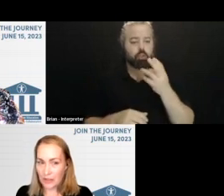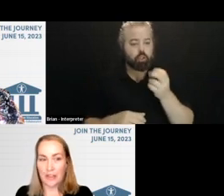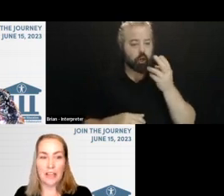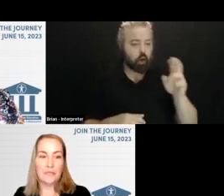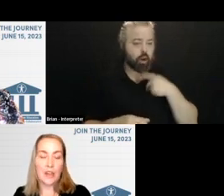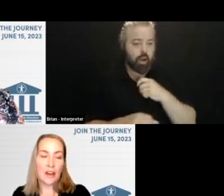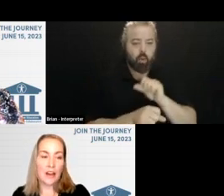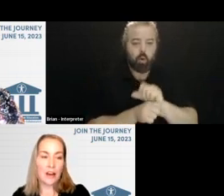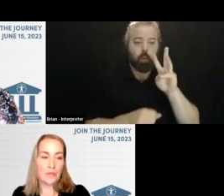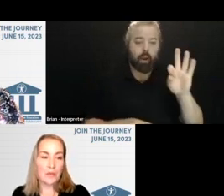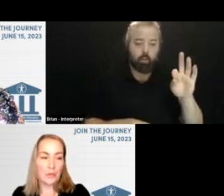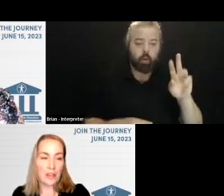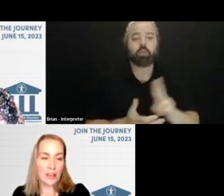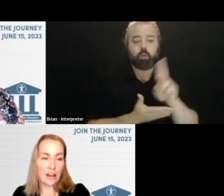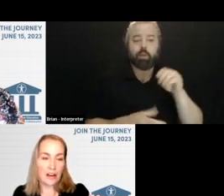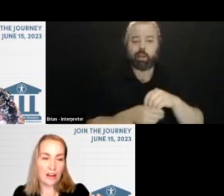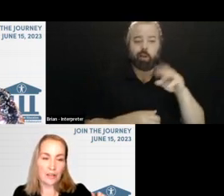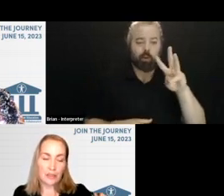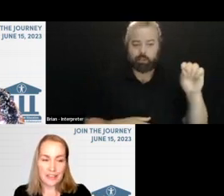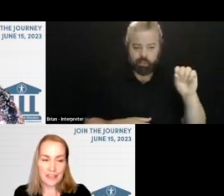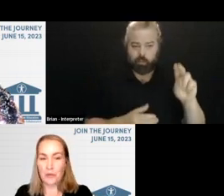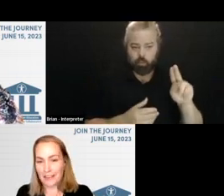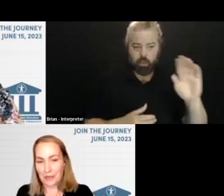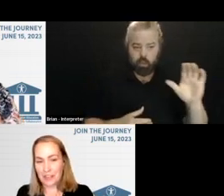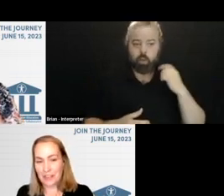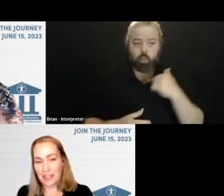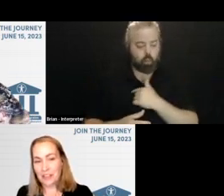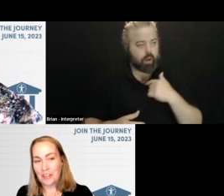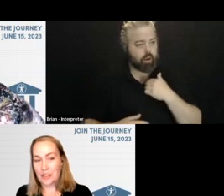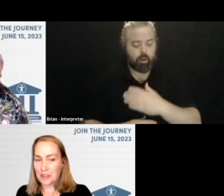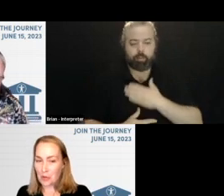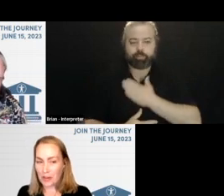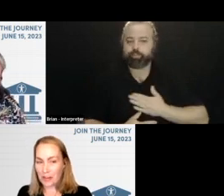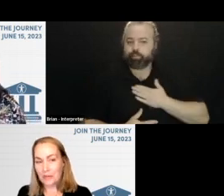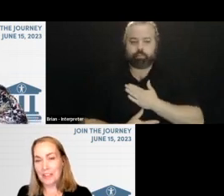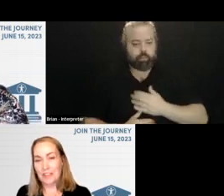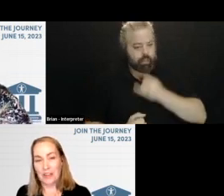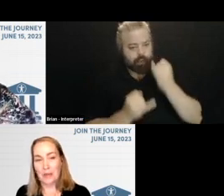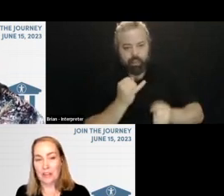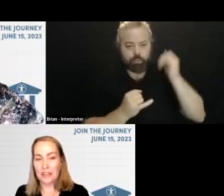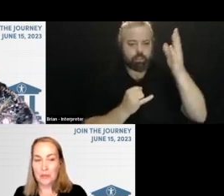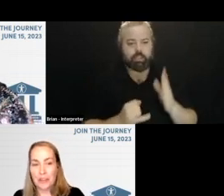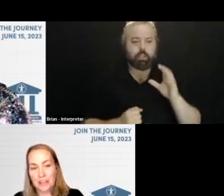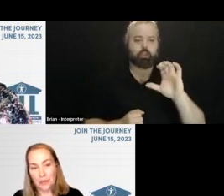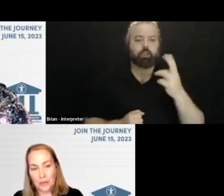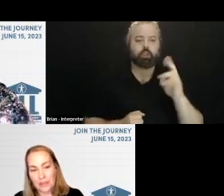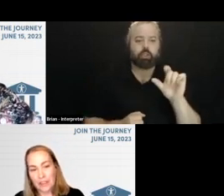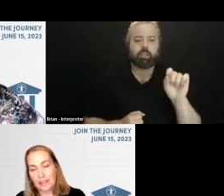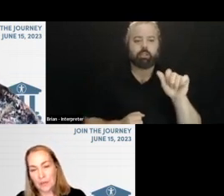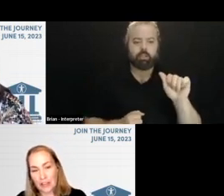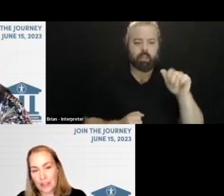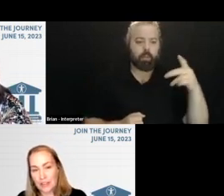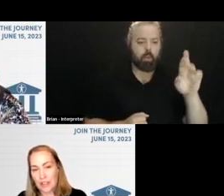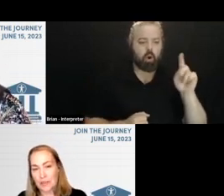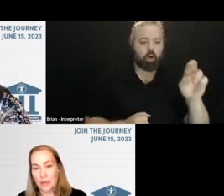North Carolina. We are pleased to have for our last presentation, Chelsea Porter, who's going to talk about accessibility tools